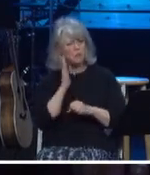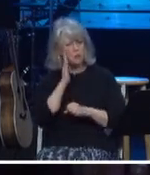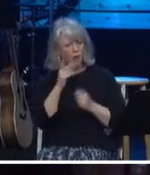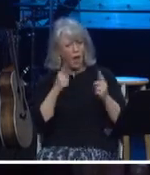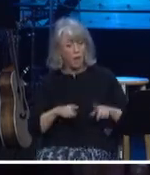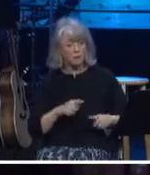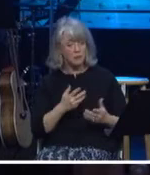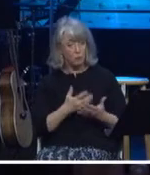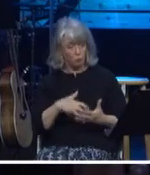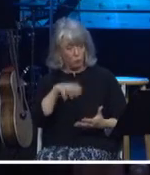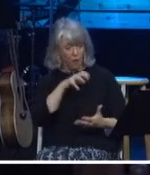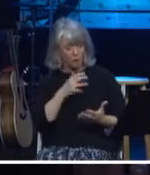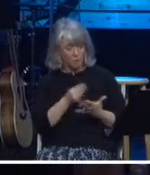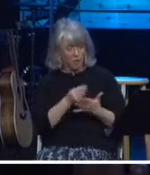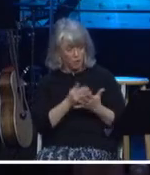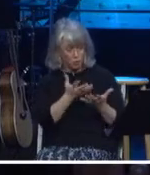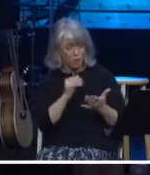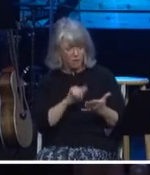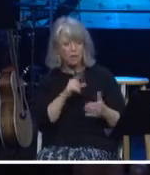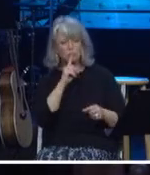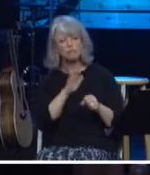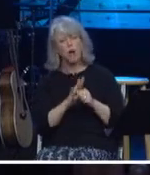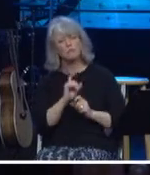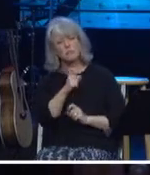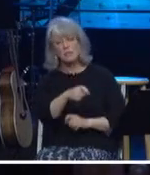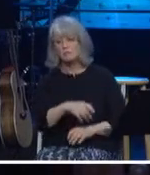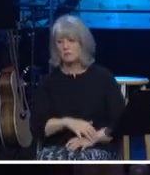You want wealth? You want money? We'll promise you that.